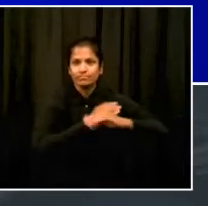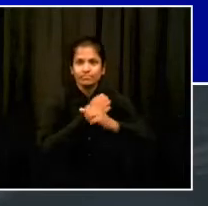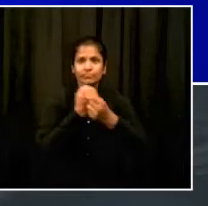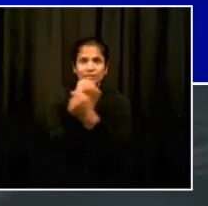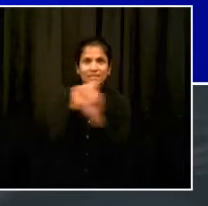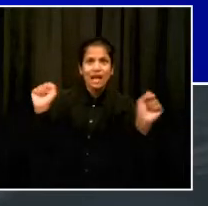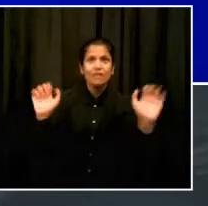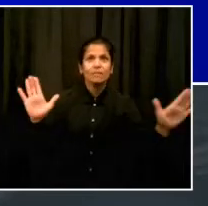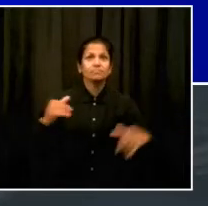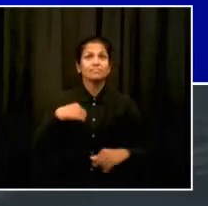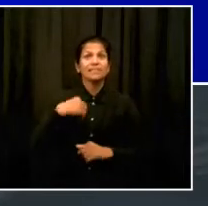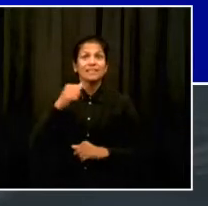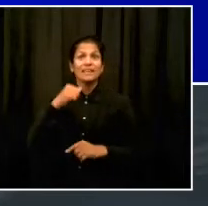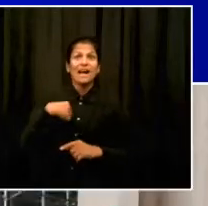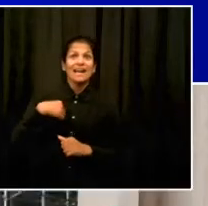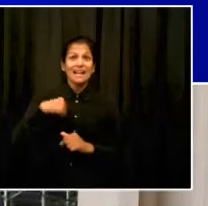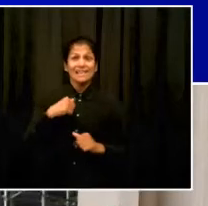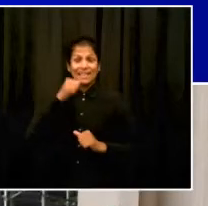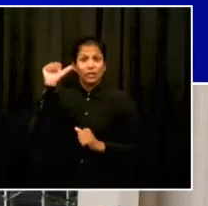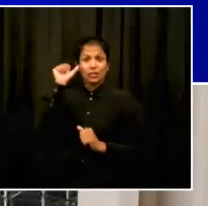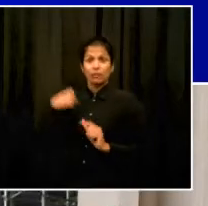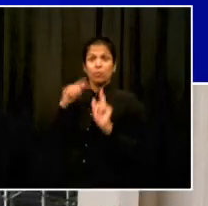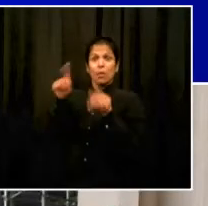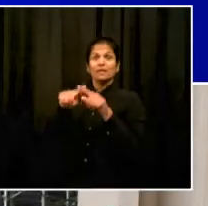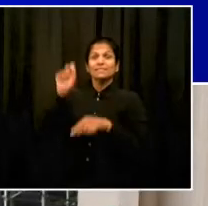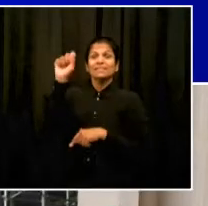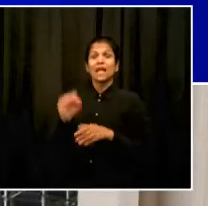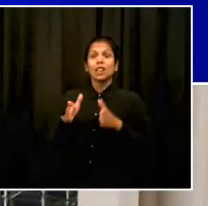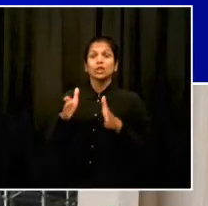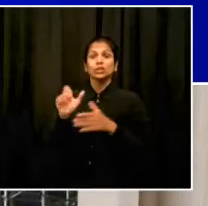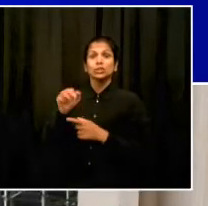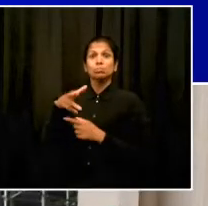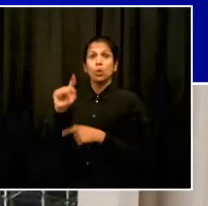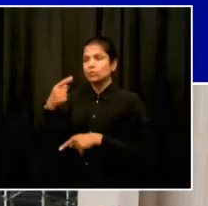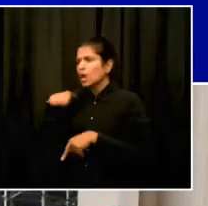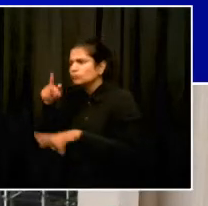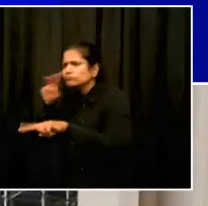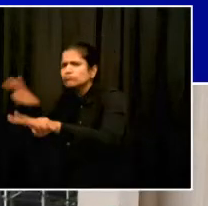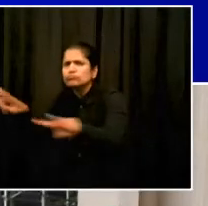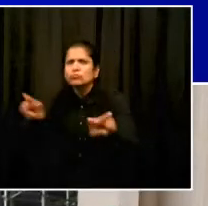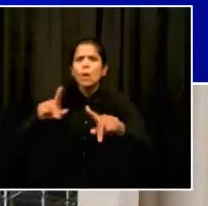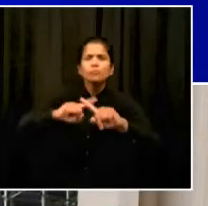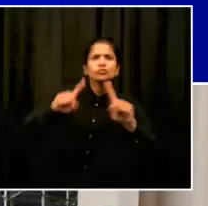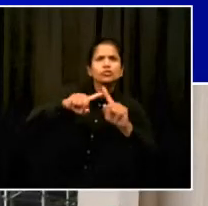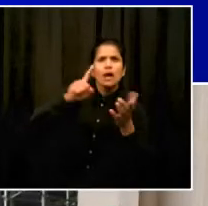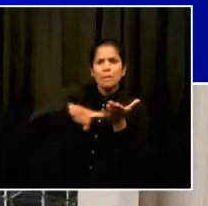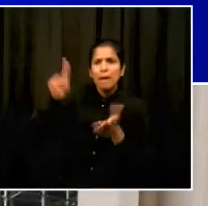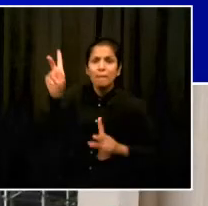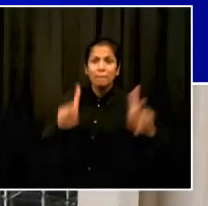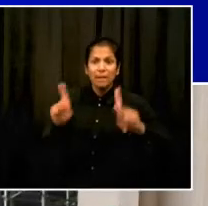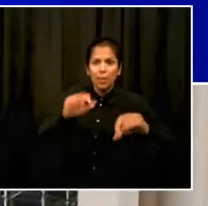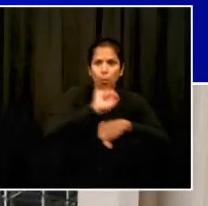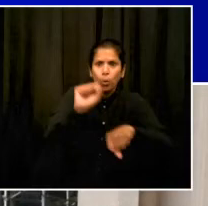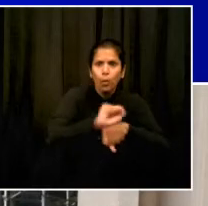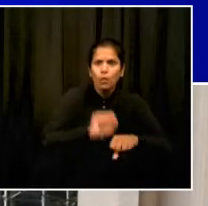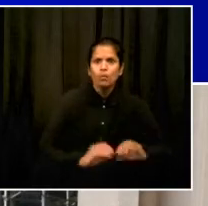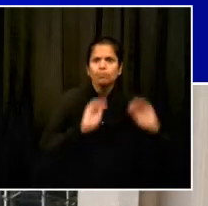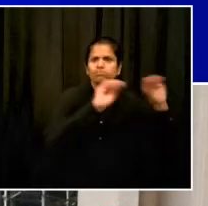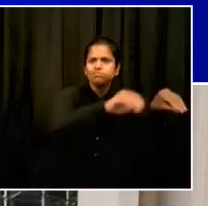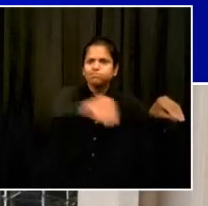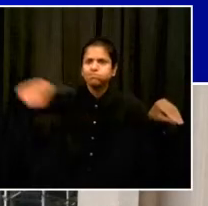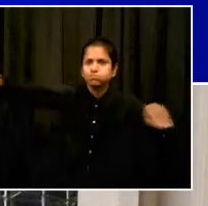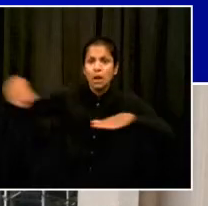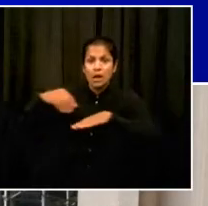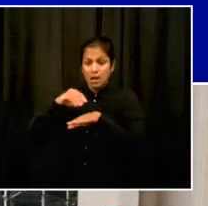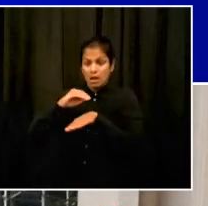put in place, the Tiger dams, the HESCO barriers. This is really important work that's been done by our agencies to